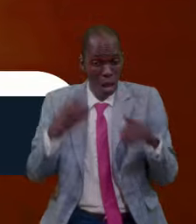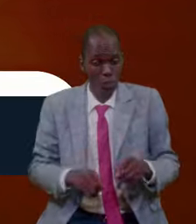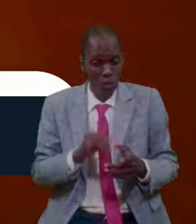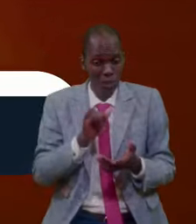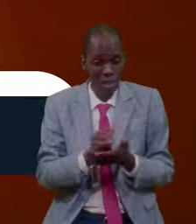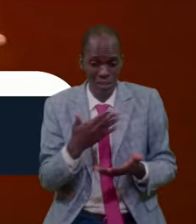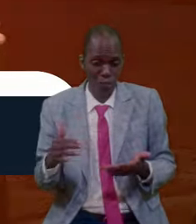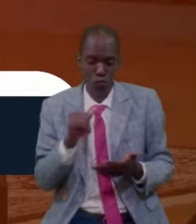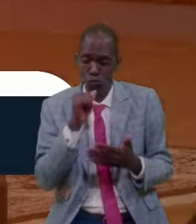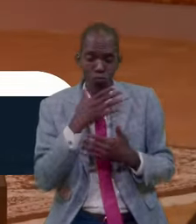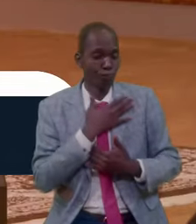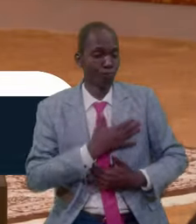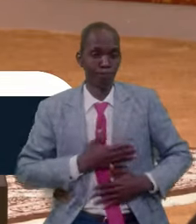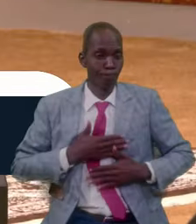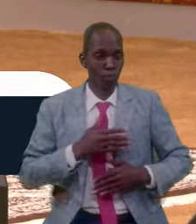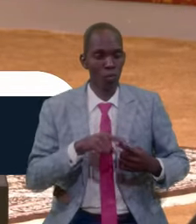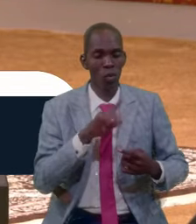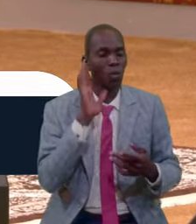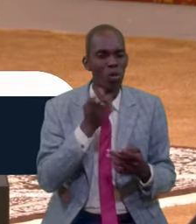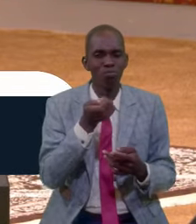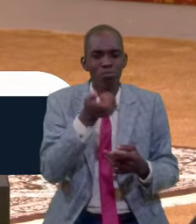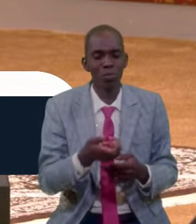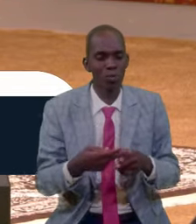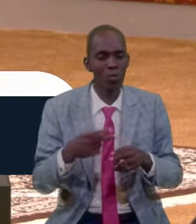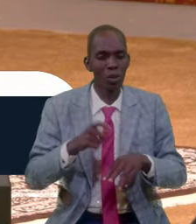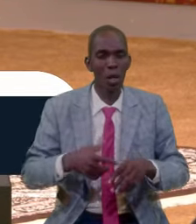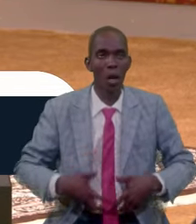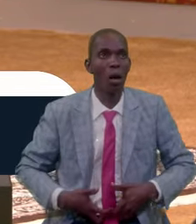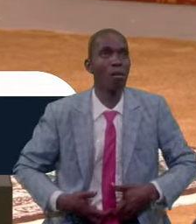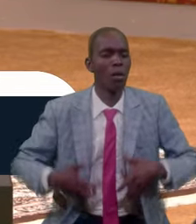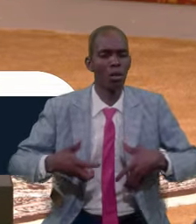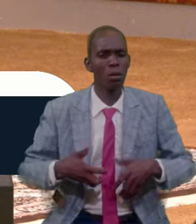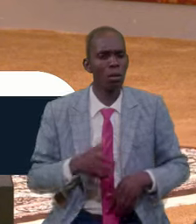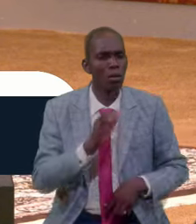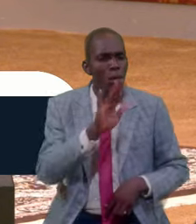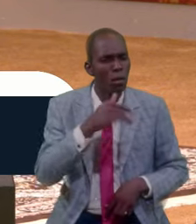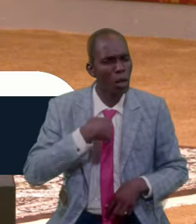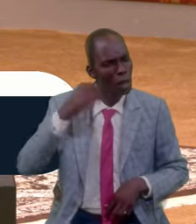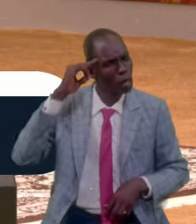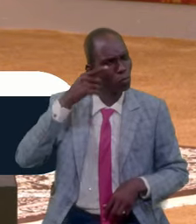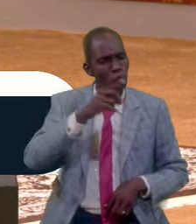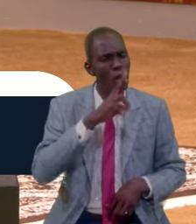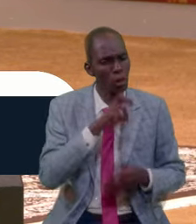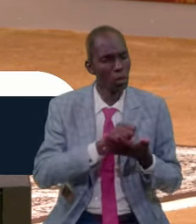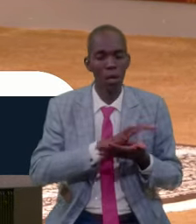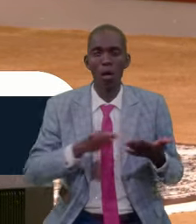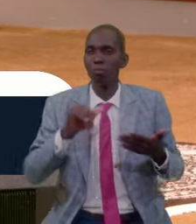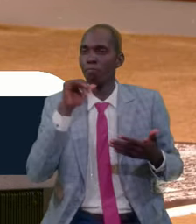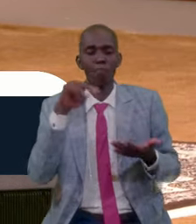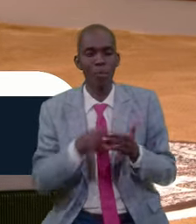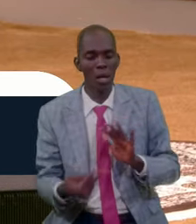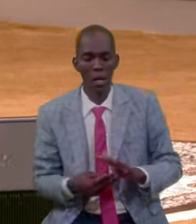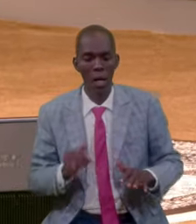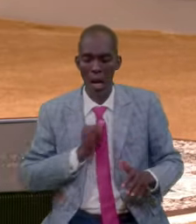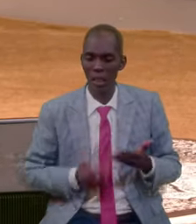them and they flare up with anger. I thought, my friend, you said you were sanctified. Yes, but I easily get